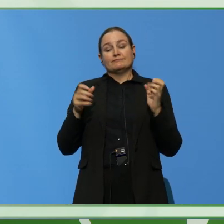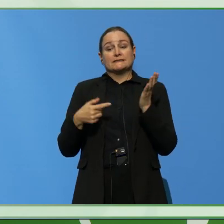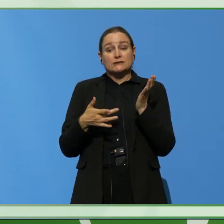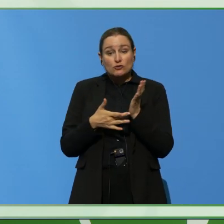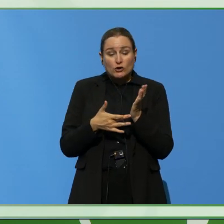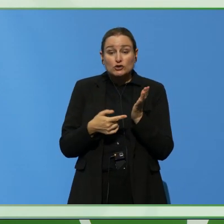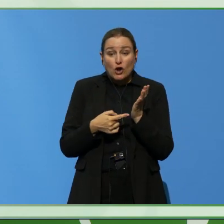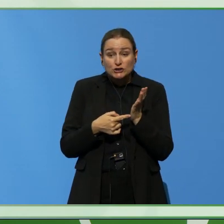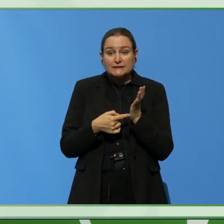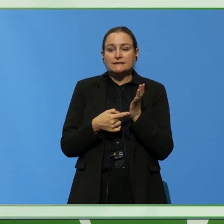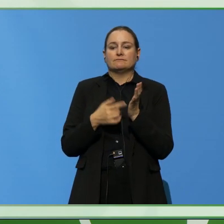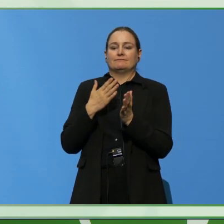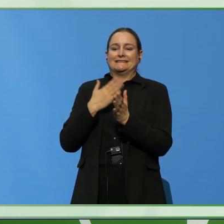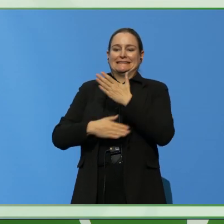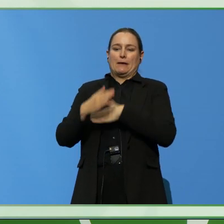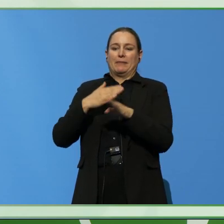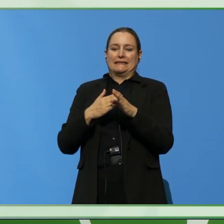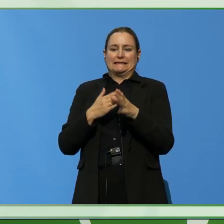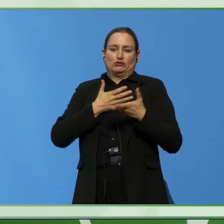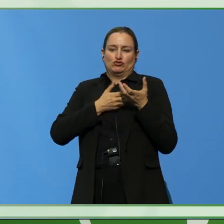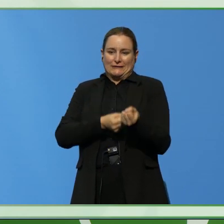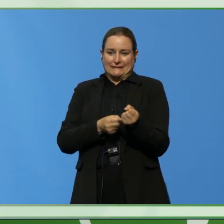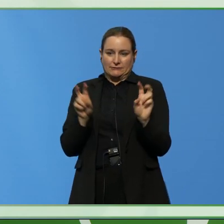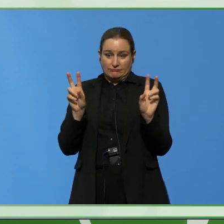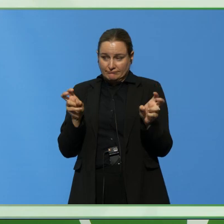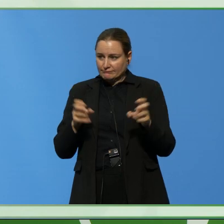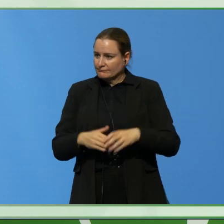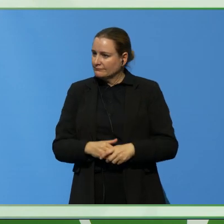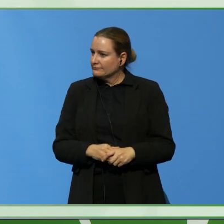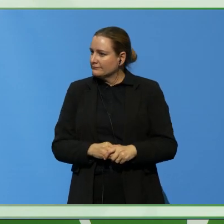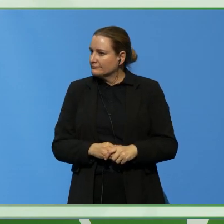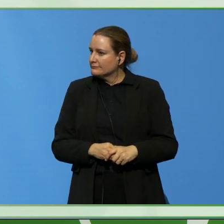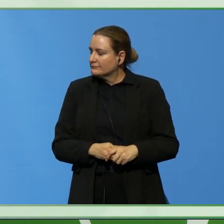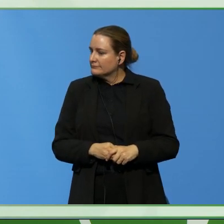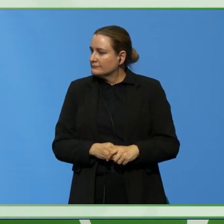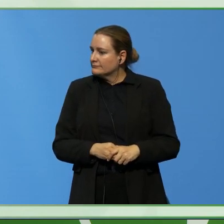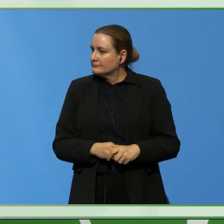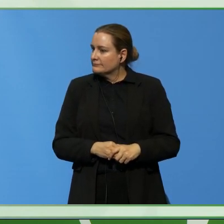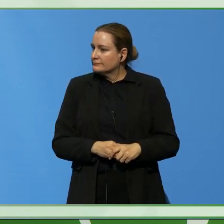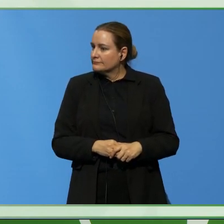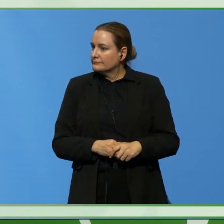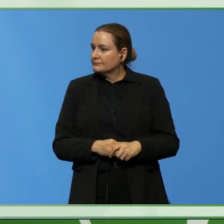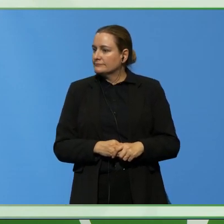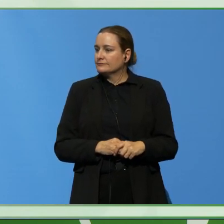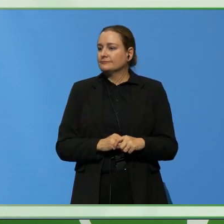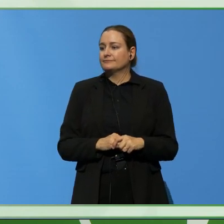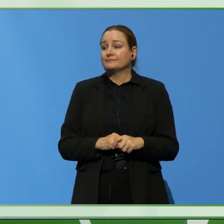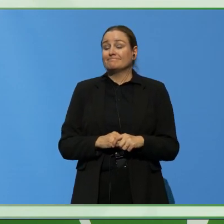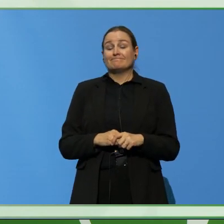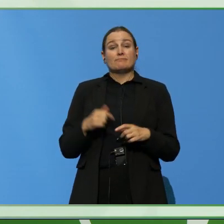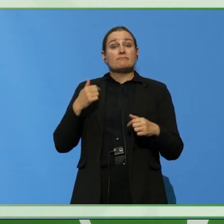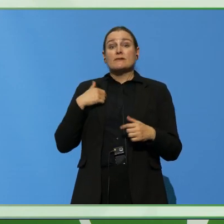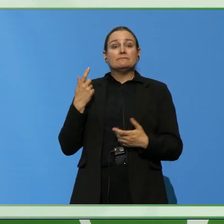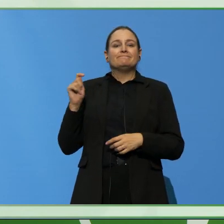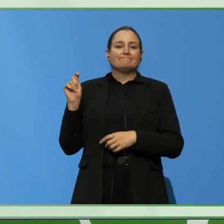are, okay, do I know how to use a clicker? Yes, I do. We are based in Nairobi, Kenya, and we